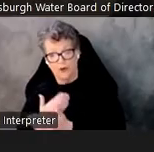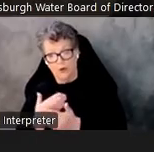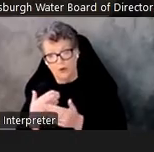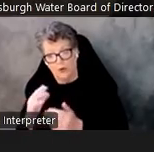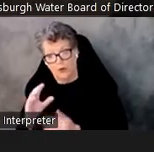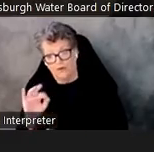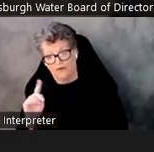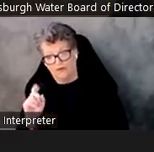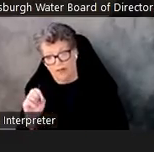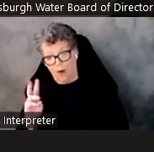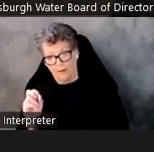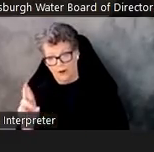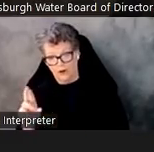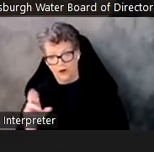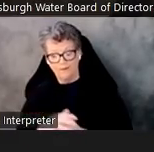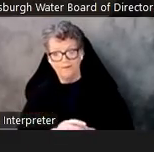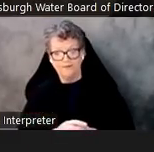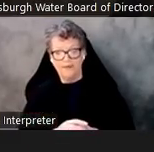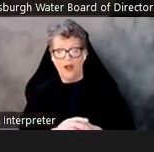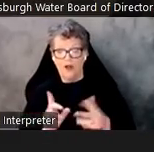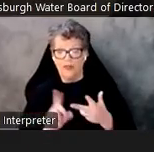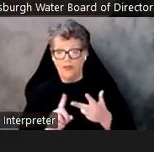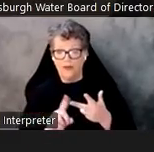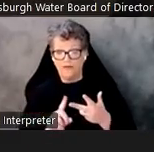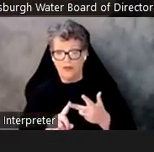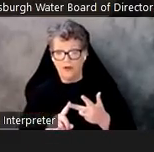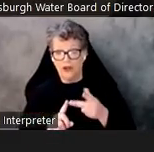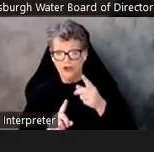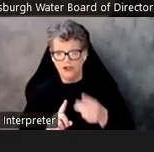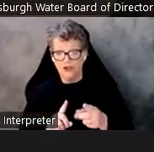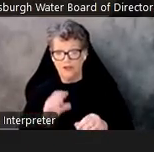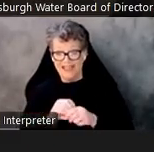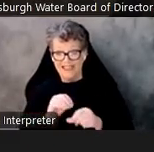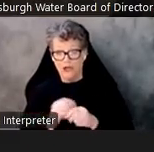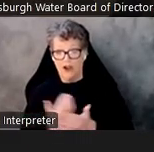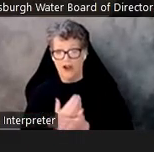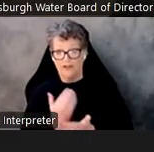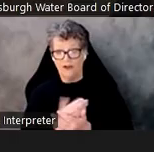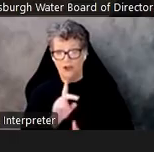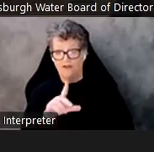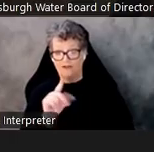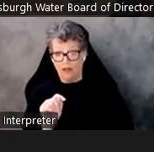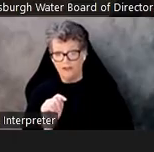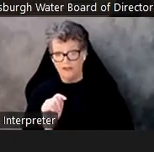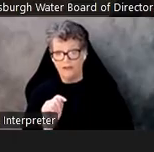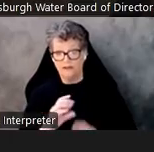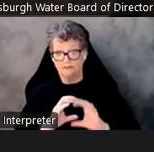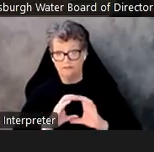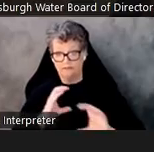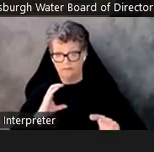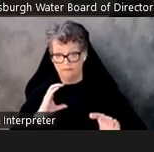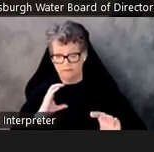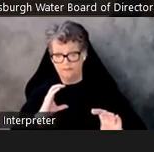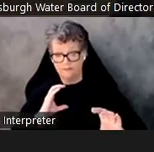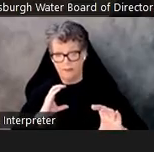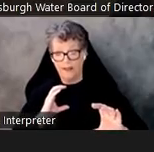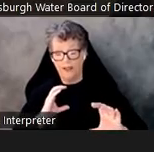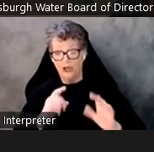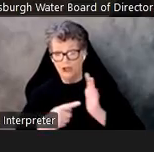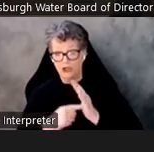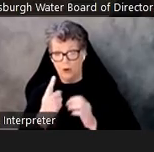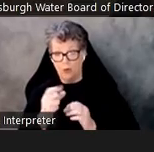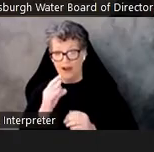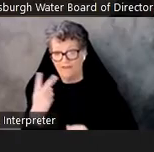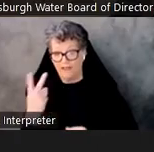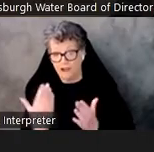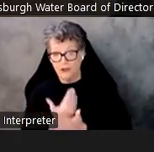in the vault. The third photo shows the interior of the new vault housing, showing one of the two